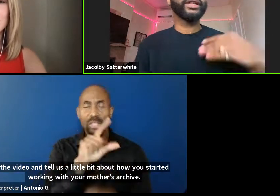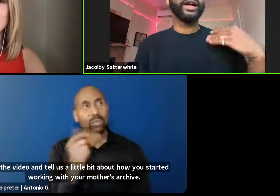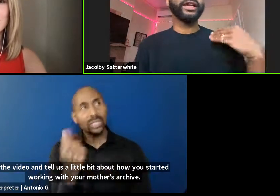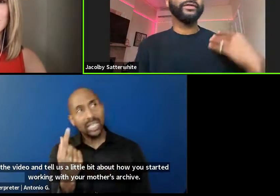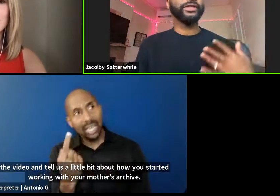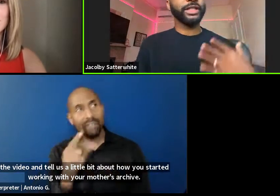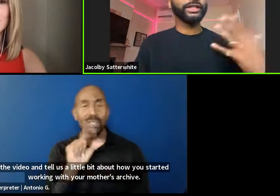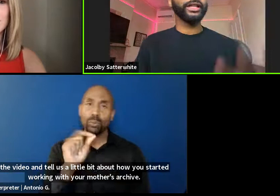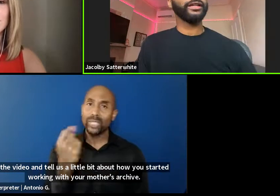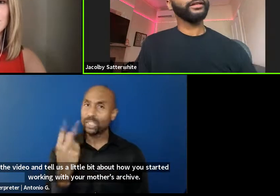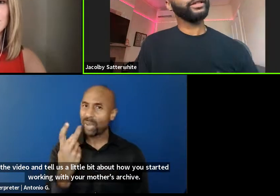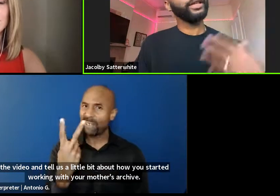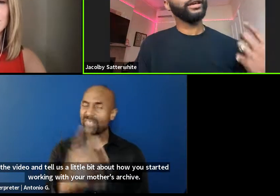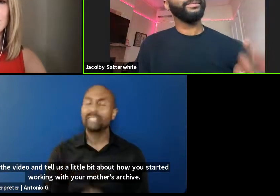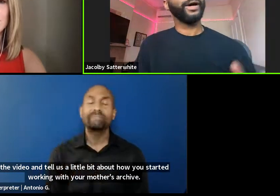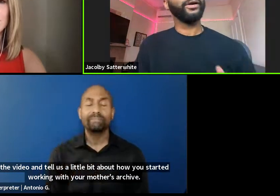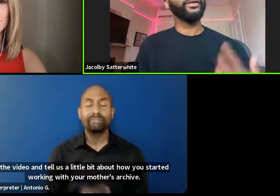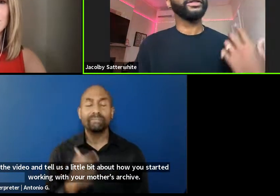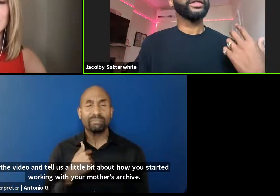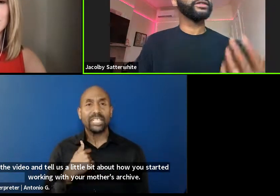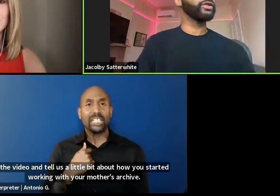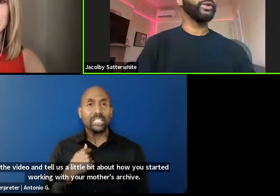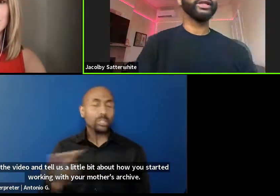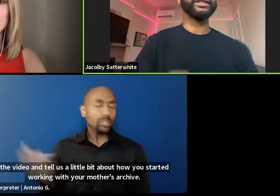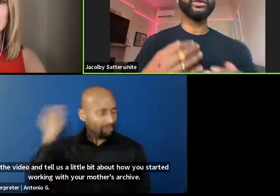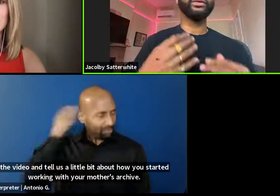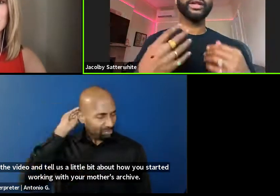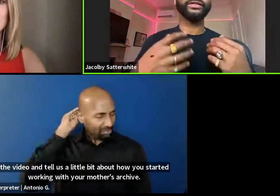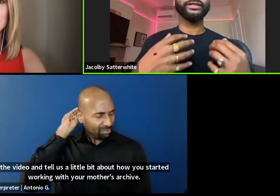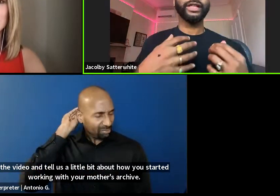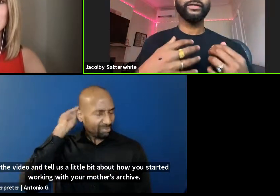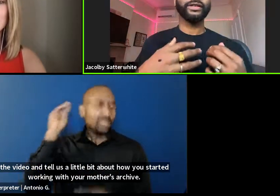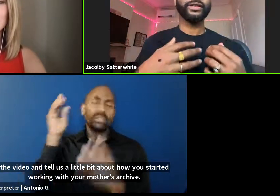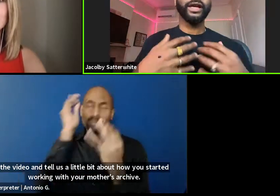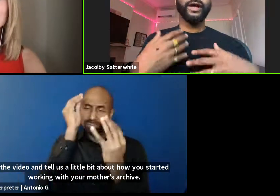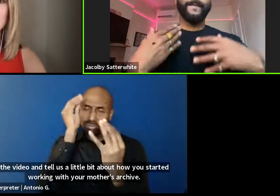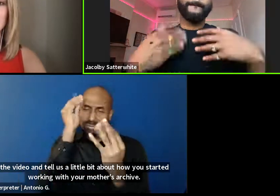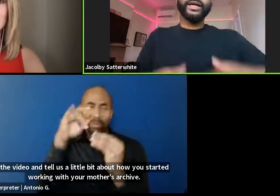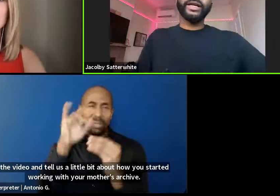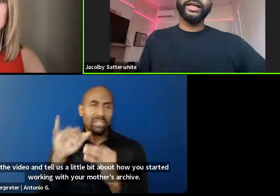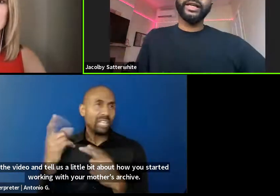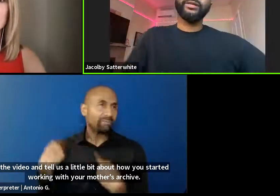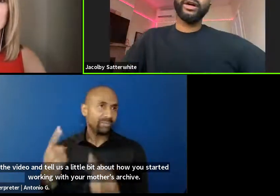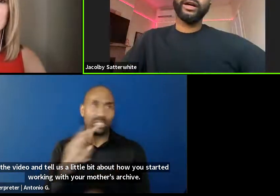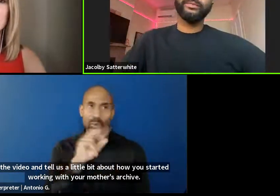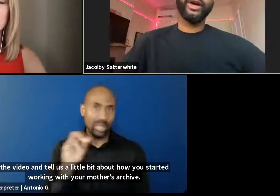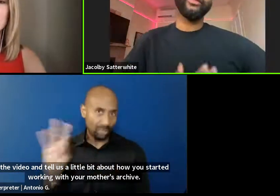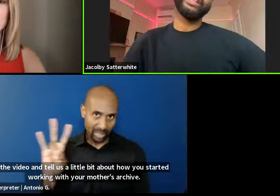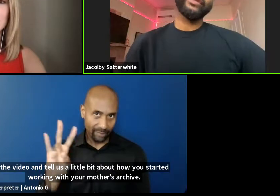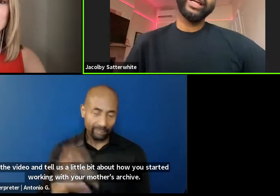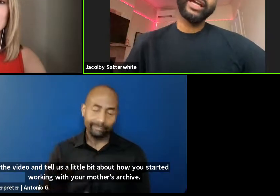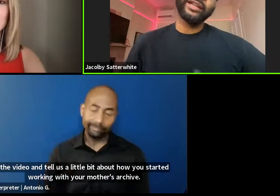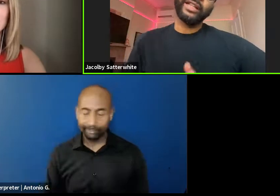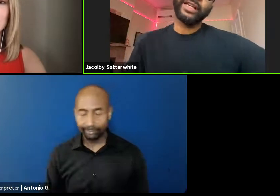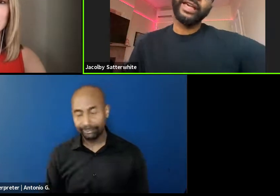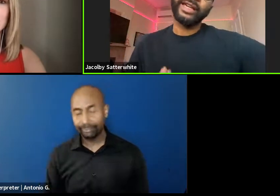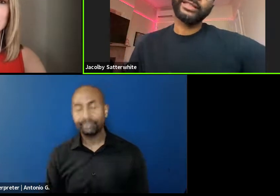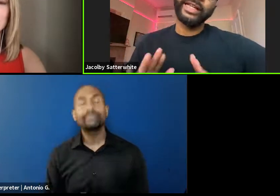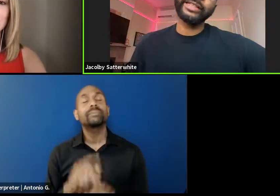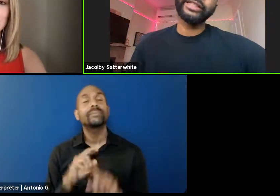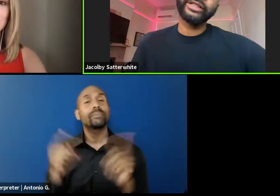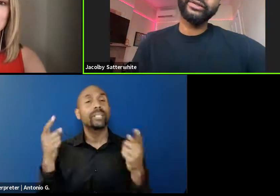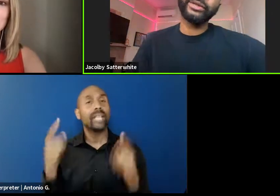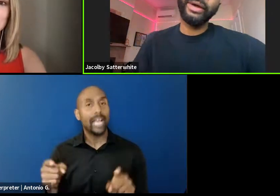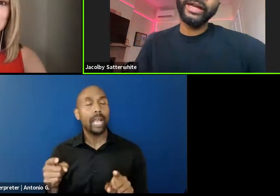something I was kind of gestating and thinking about since 2007, but it like when I kind of like